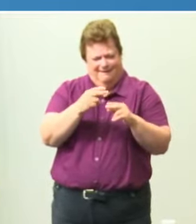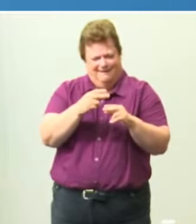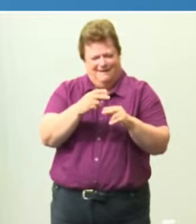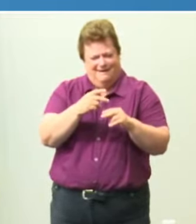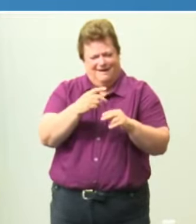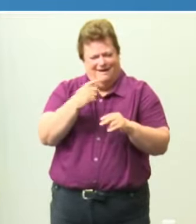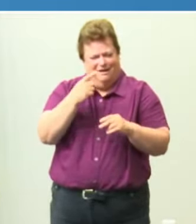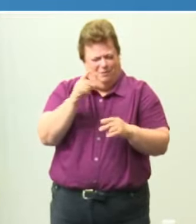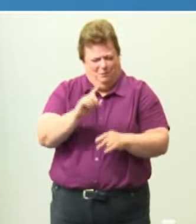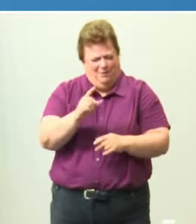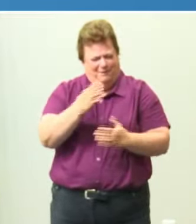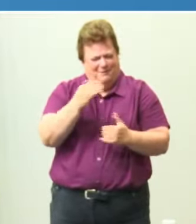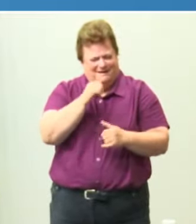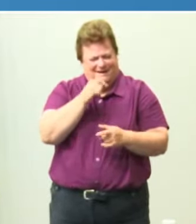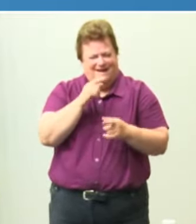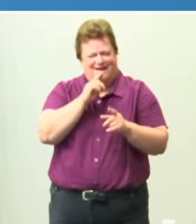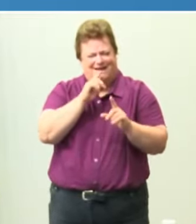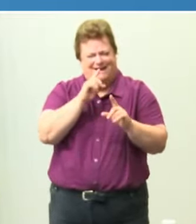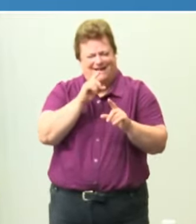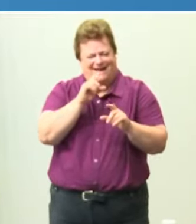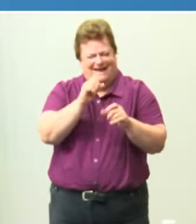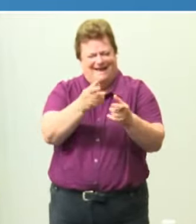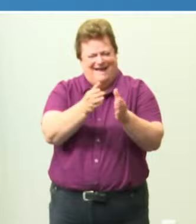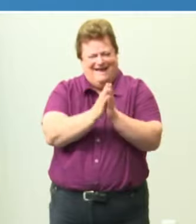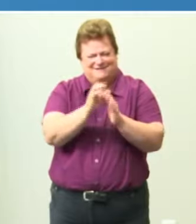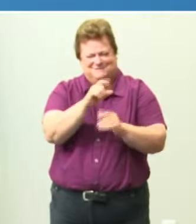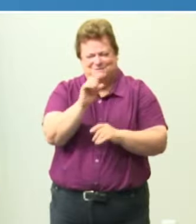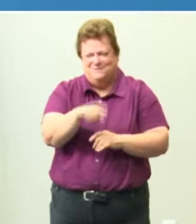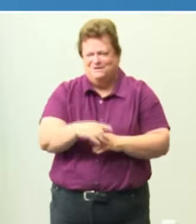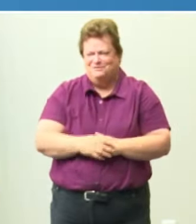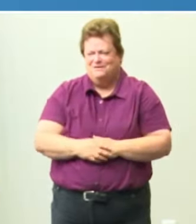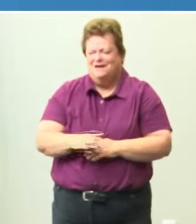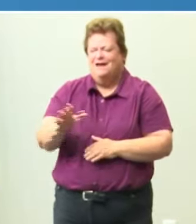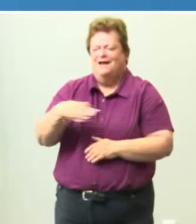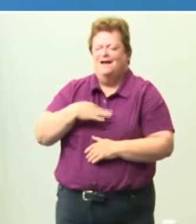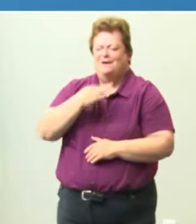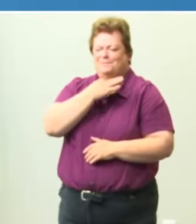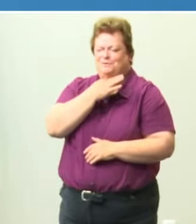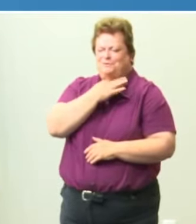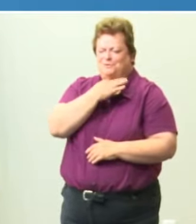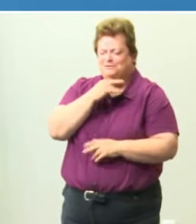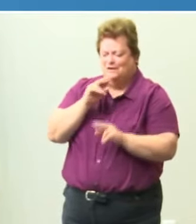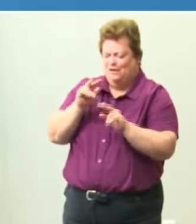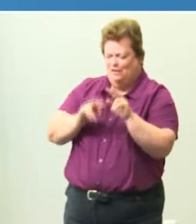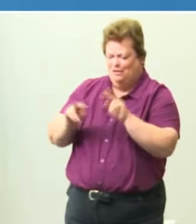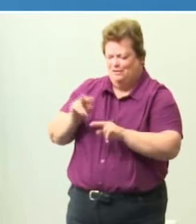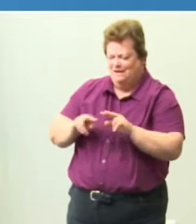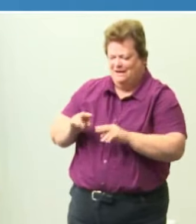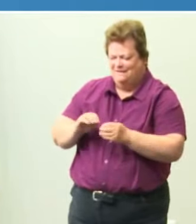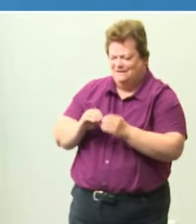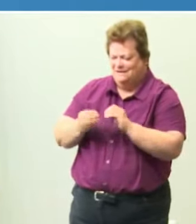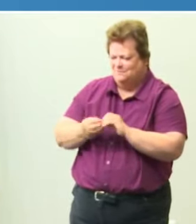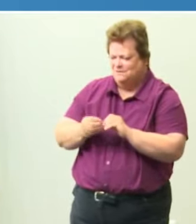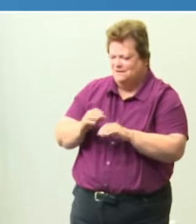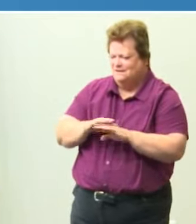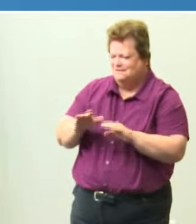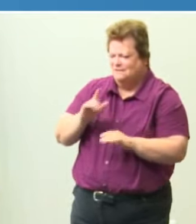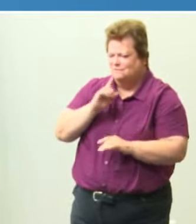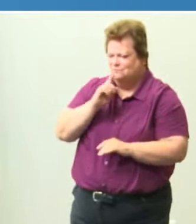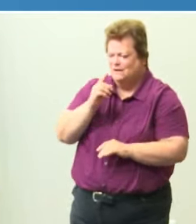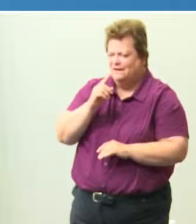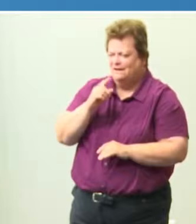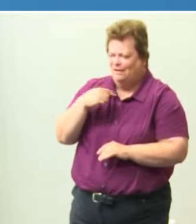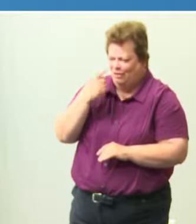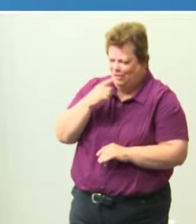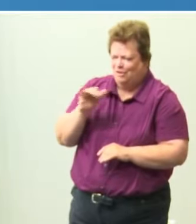question. Well, I was curious, just in looking at the numbers, it doesn't really look like